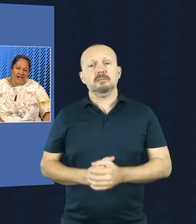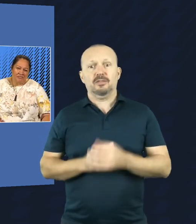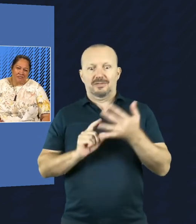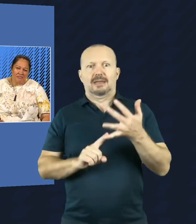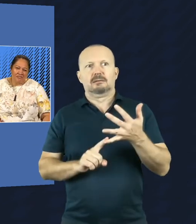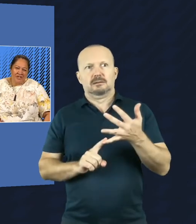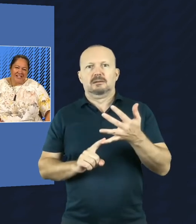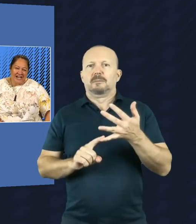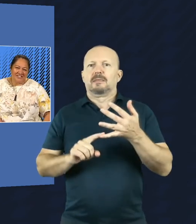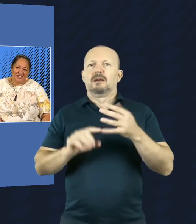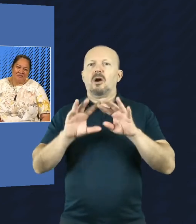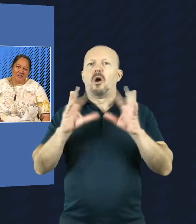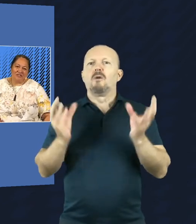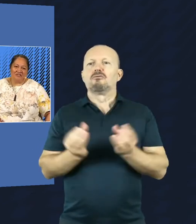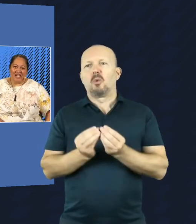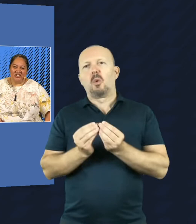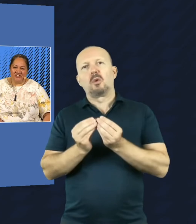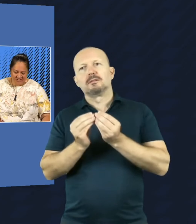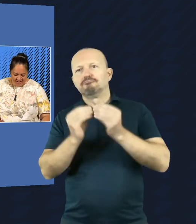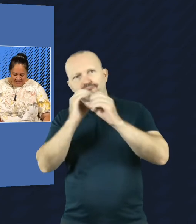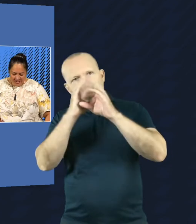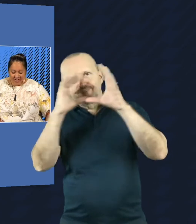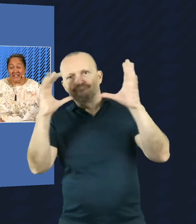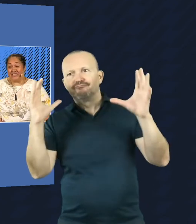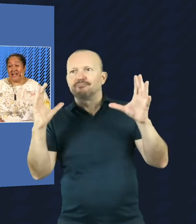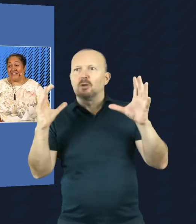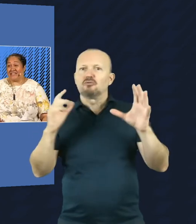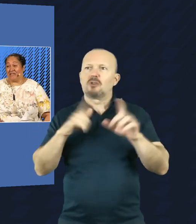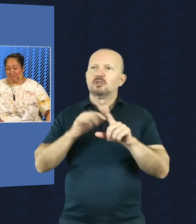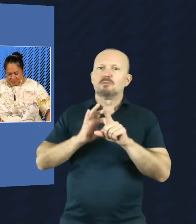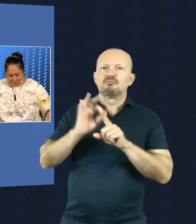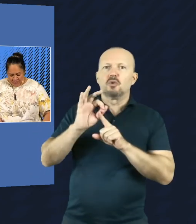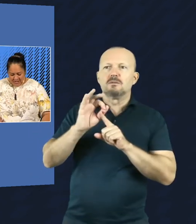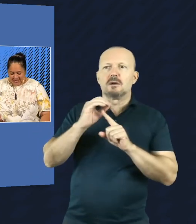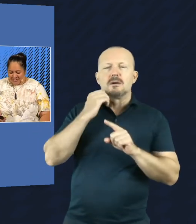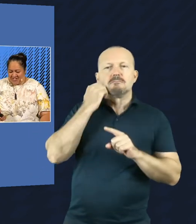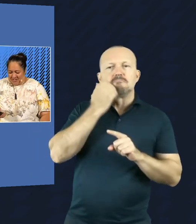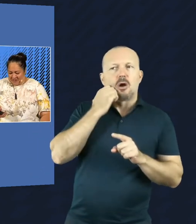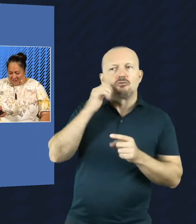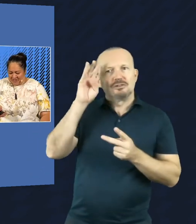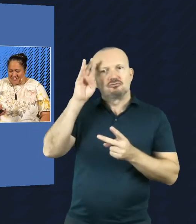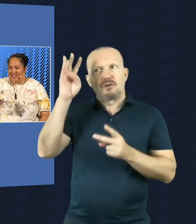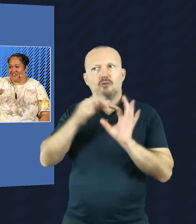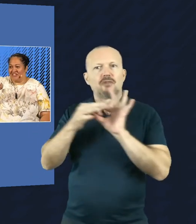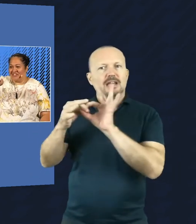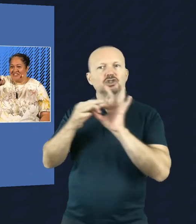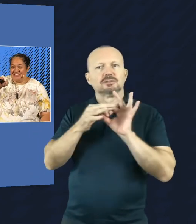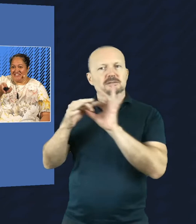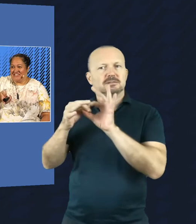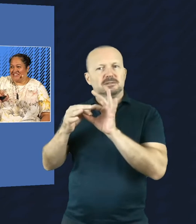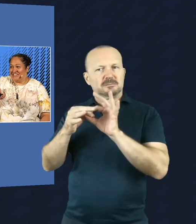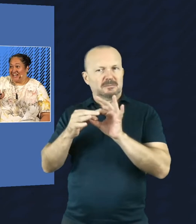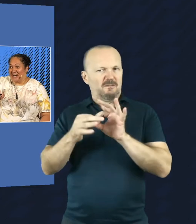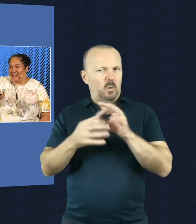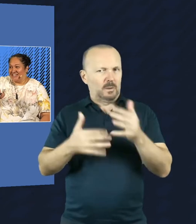for enhancing Māori Crown relations, you know, in the data system. So, I'll go.